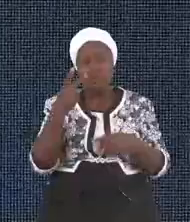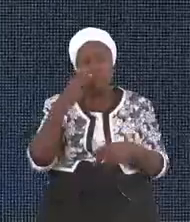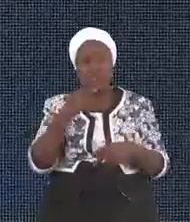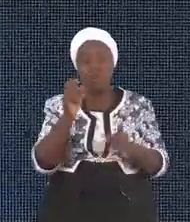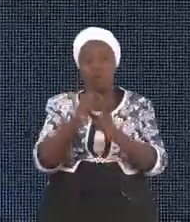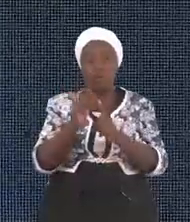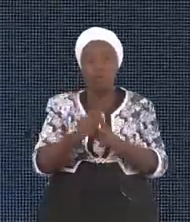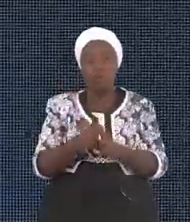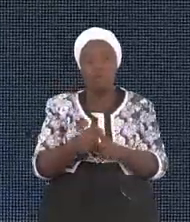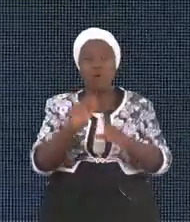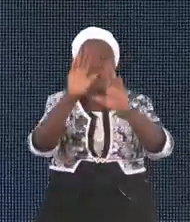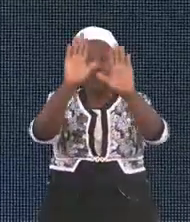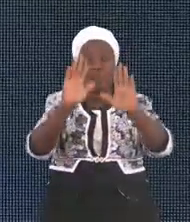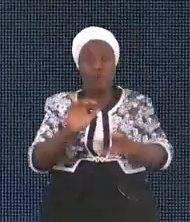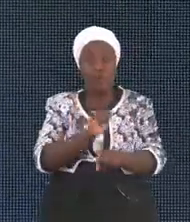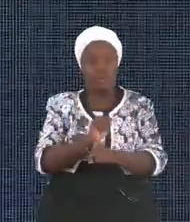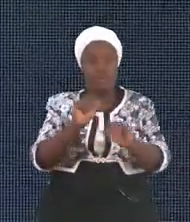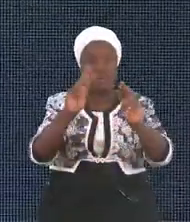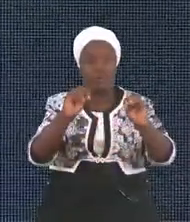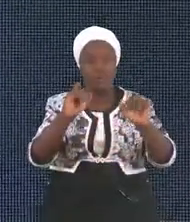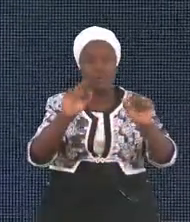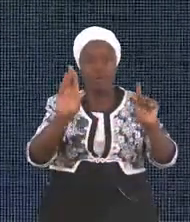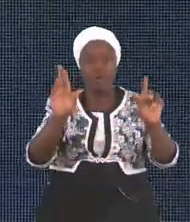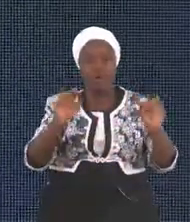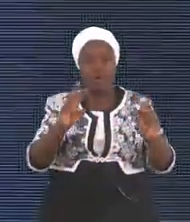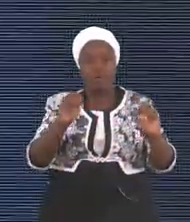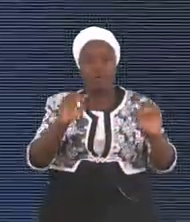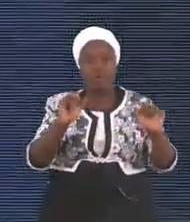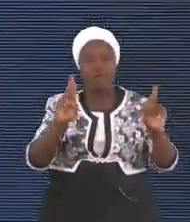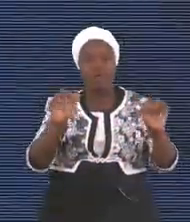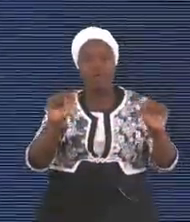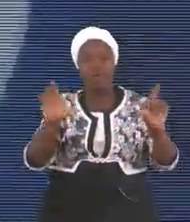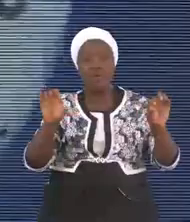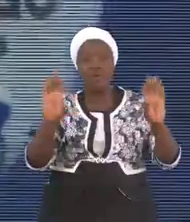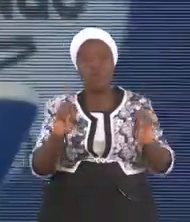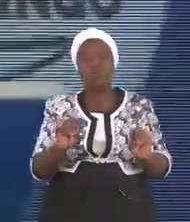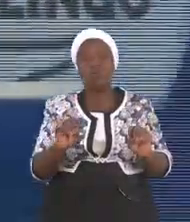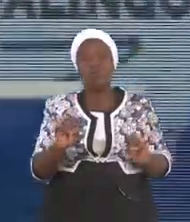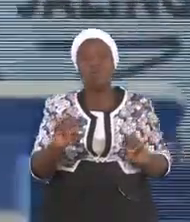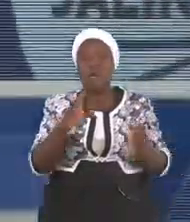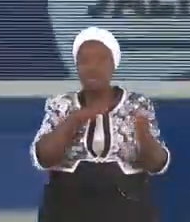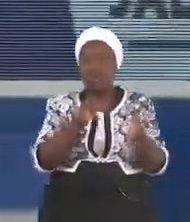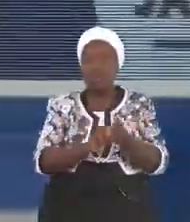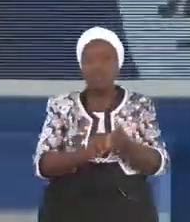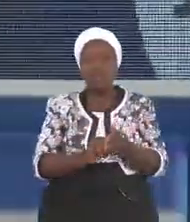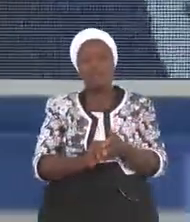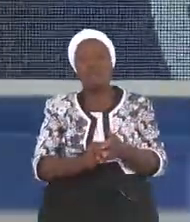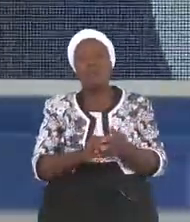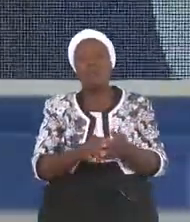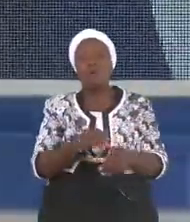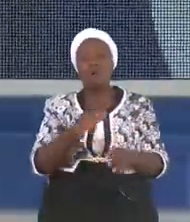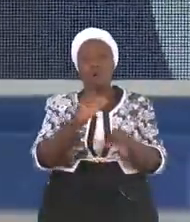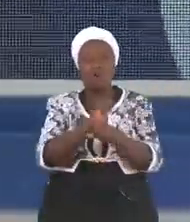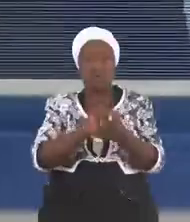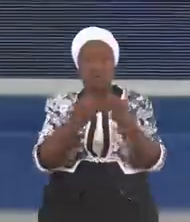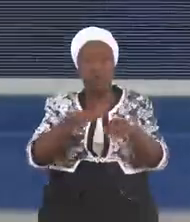that you can tell the mighty miracles that will come upon your life. M,